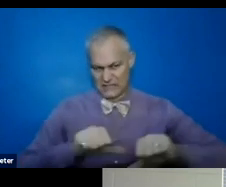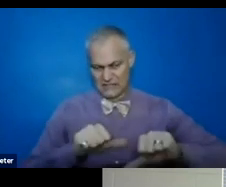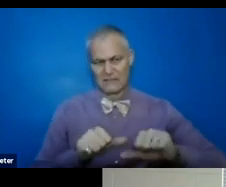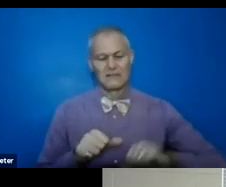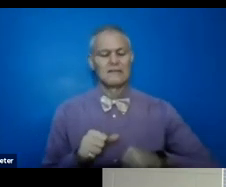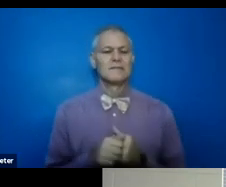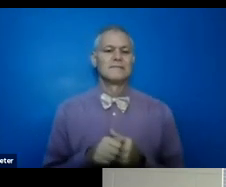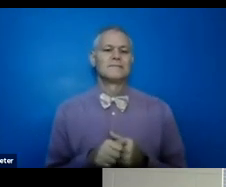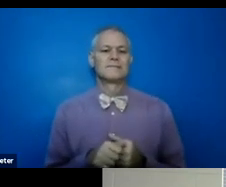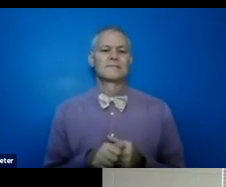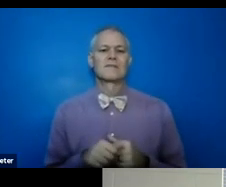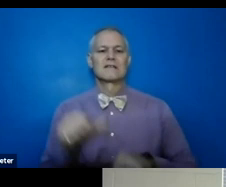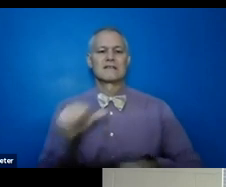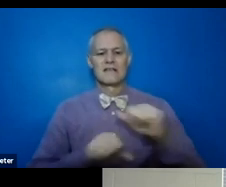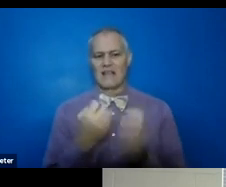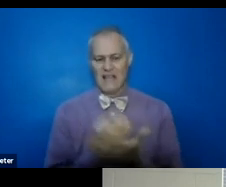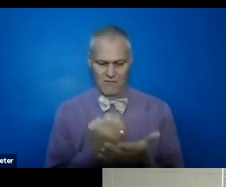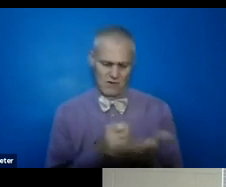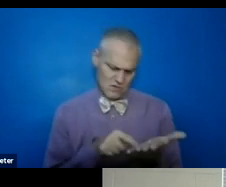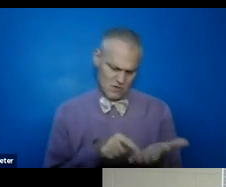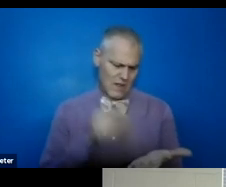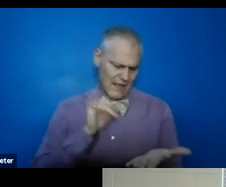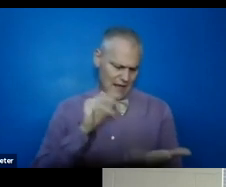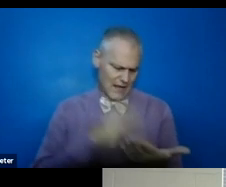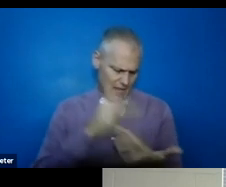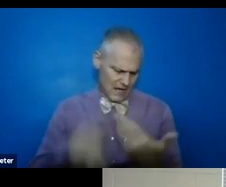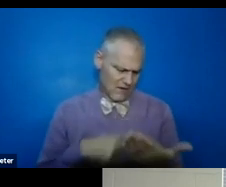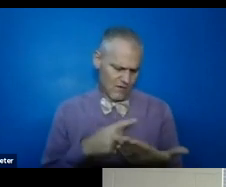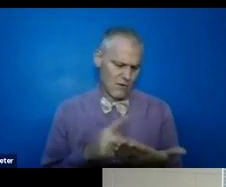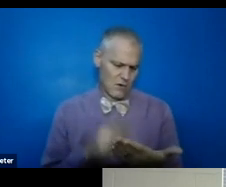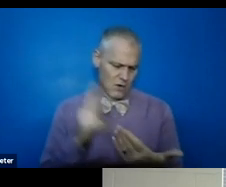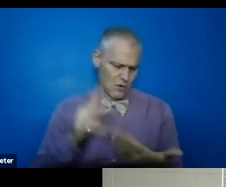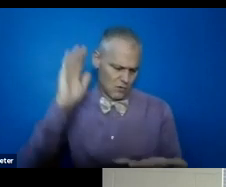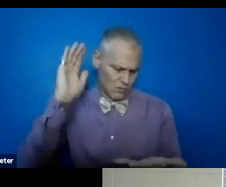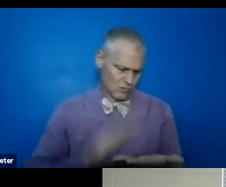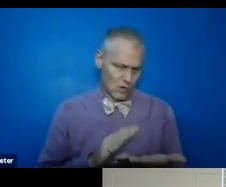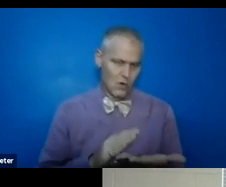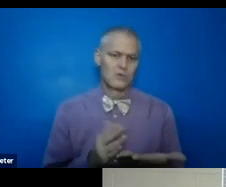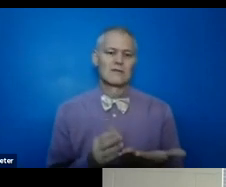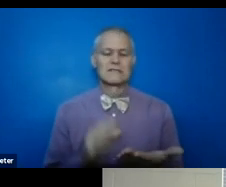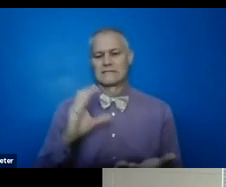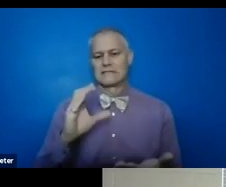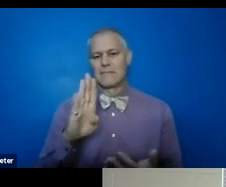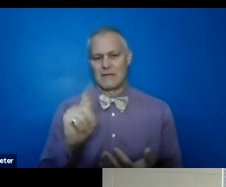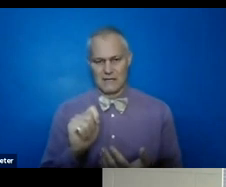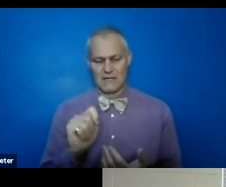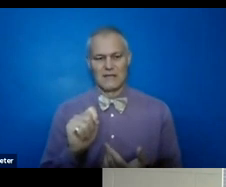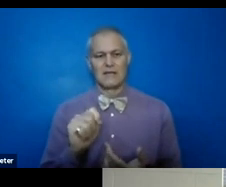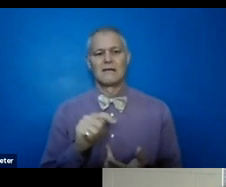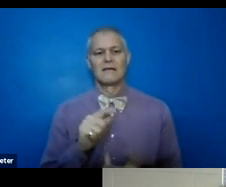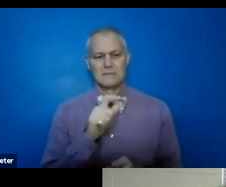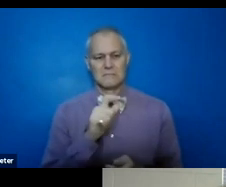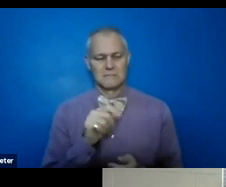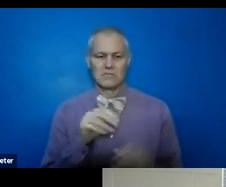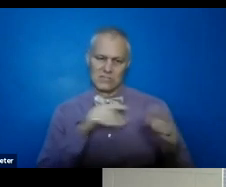on scientific evidence that shows that this kind of program model reduces recidivism. So CBT is a particularly studied